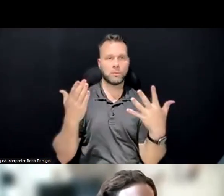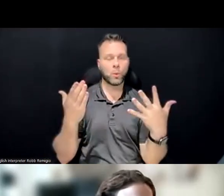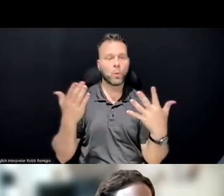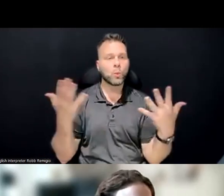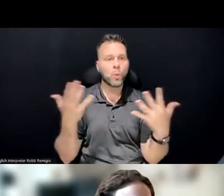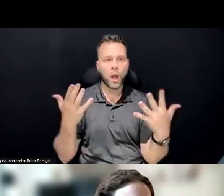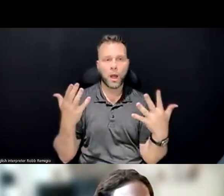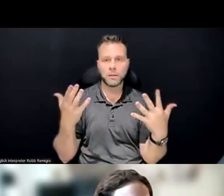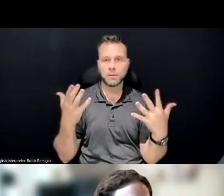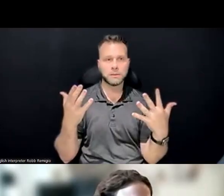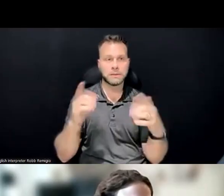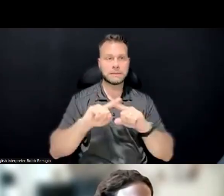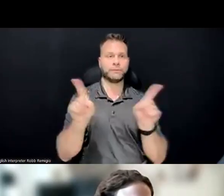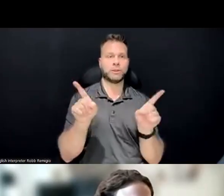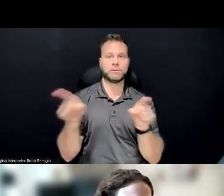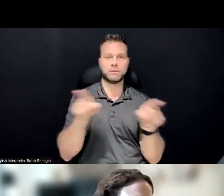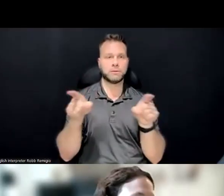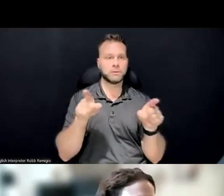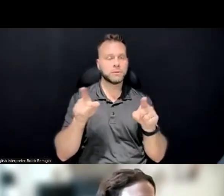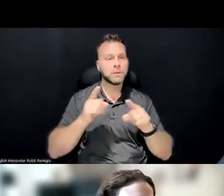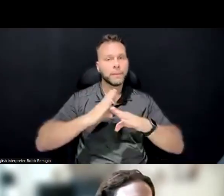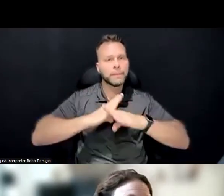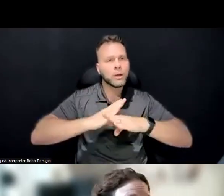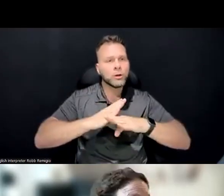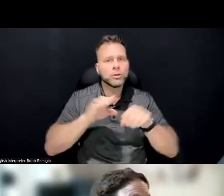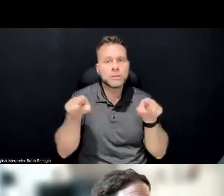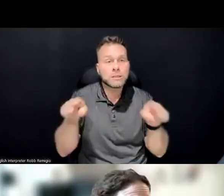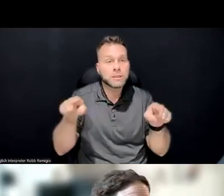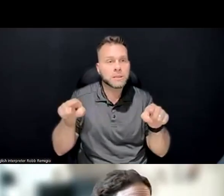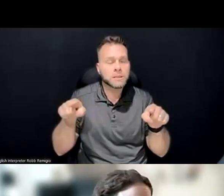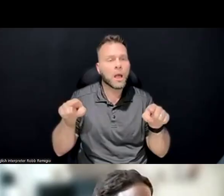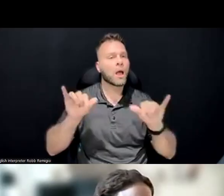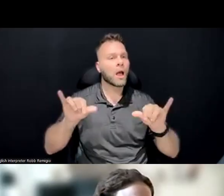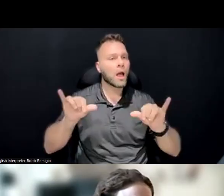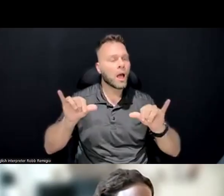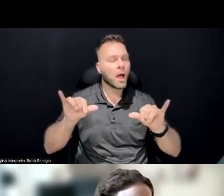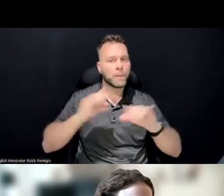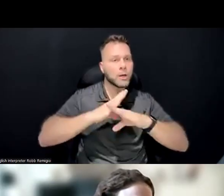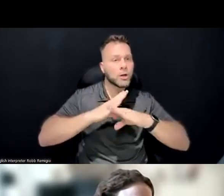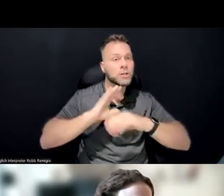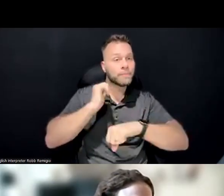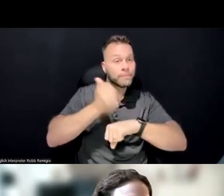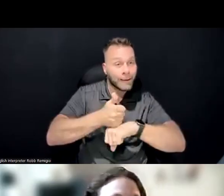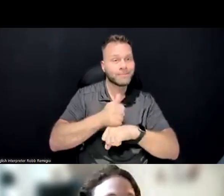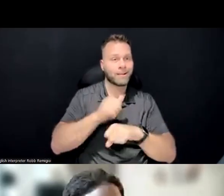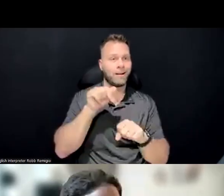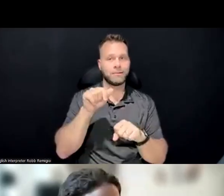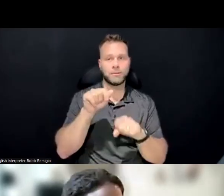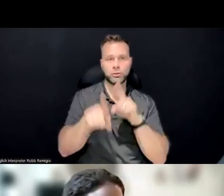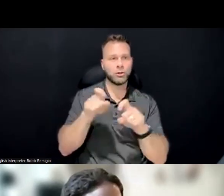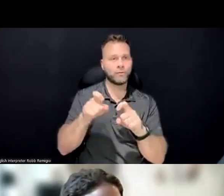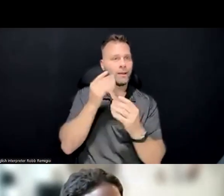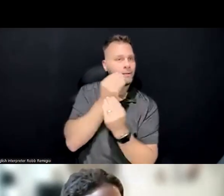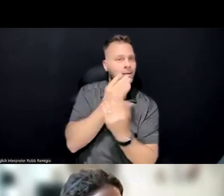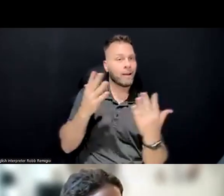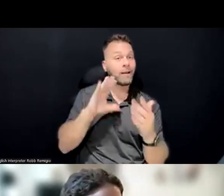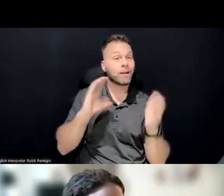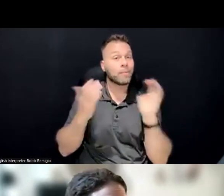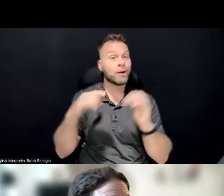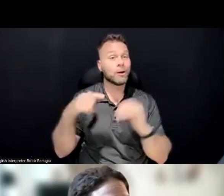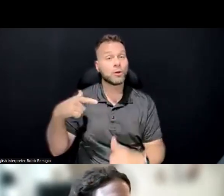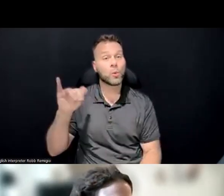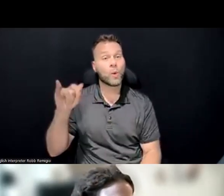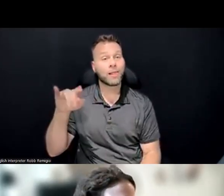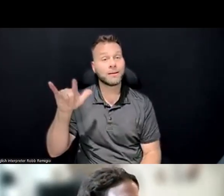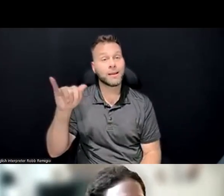Are there barriers that are there places where we're seeing barriers based on survey data that we didn't see barriers in qualitative